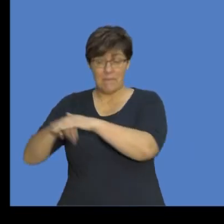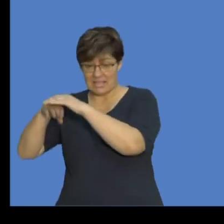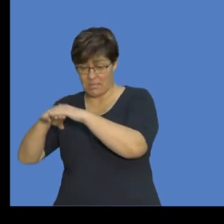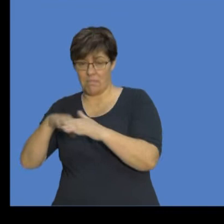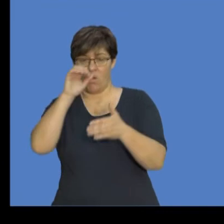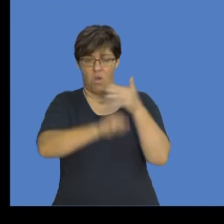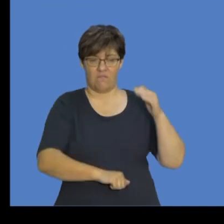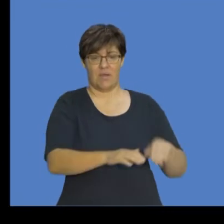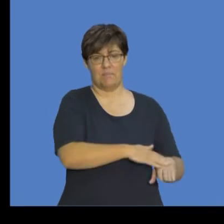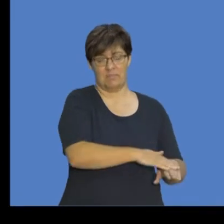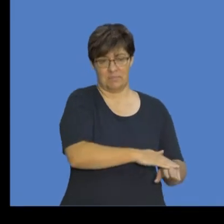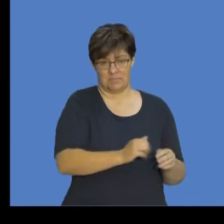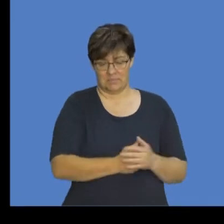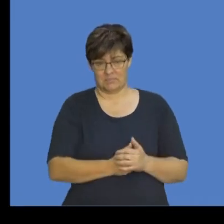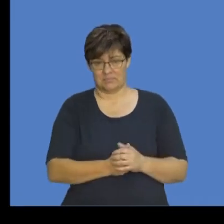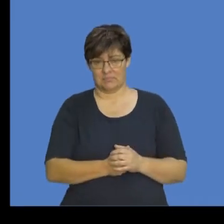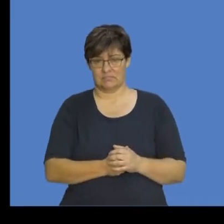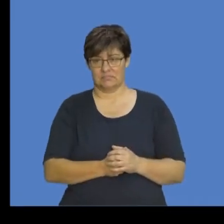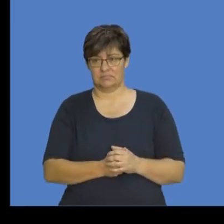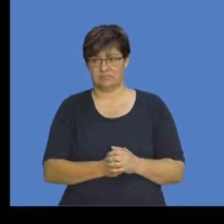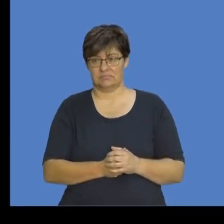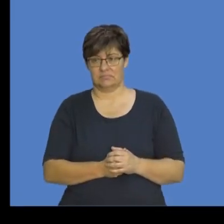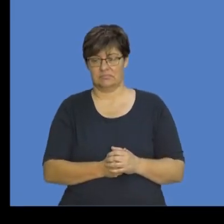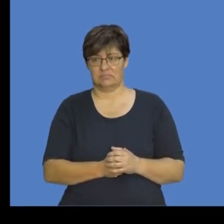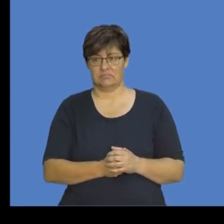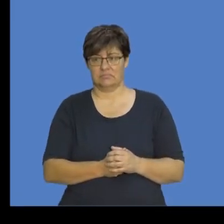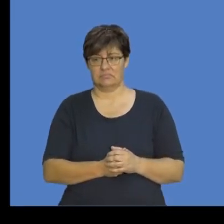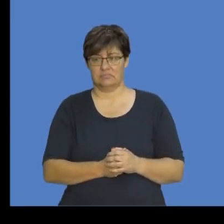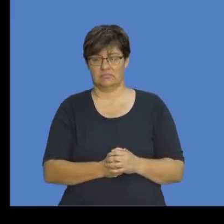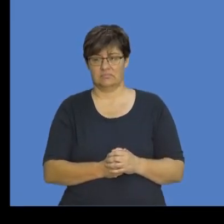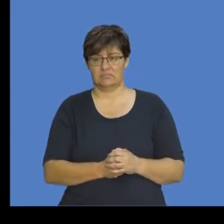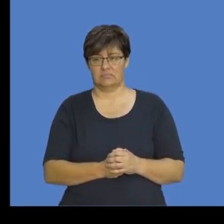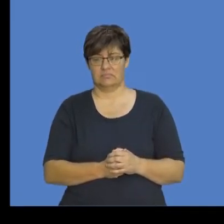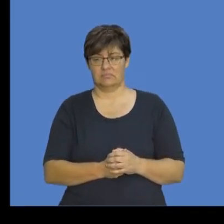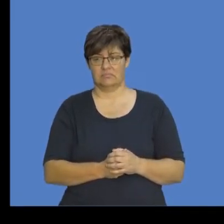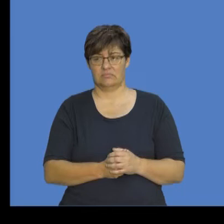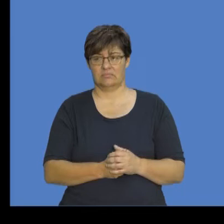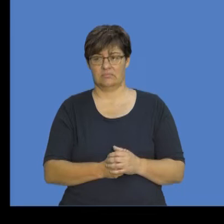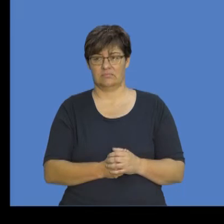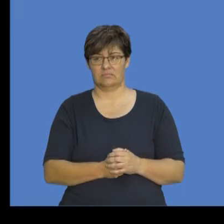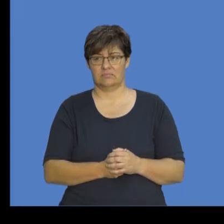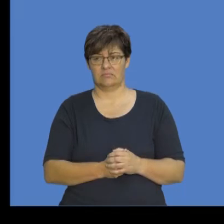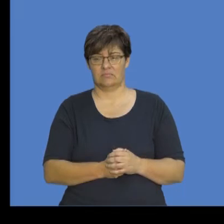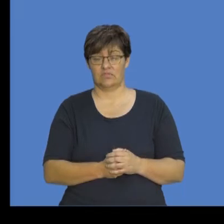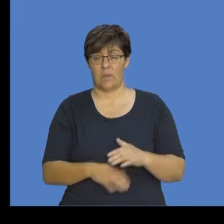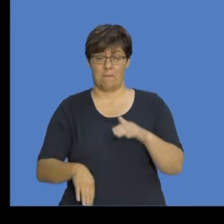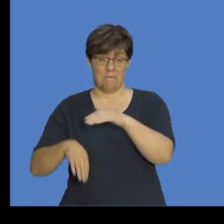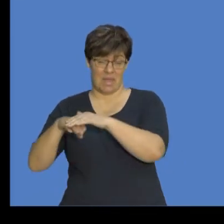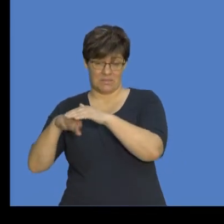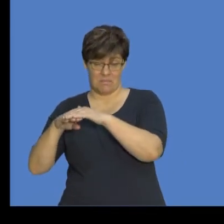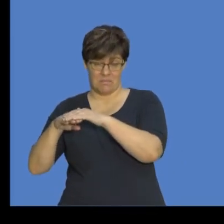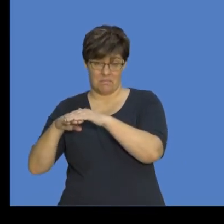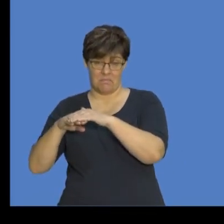maximum minus the minimum. So range is the max minus minimum. So